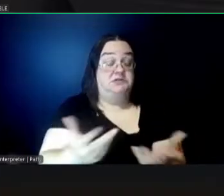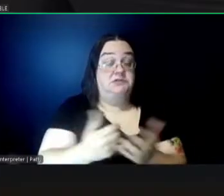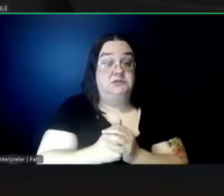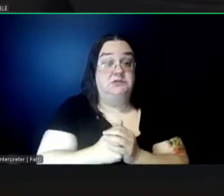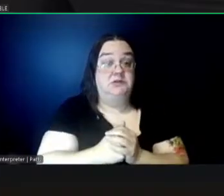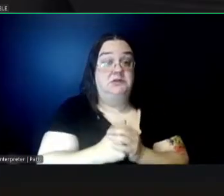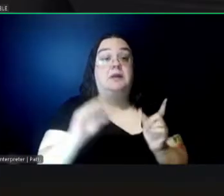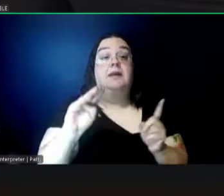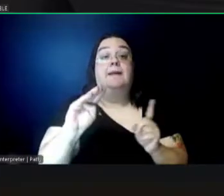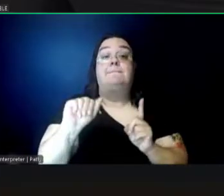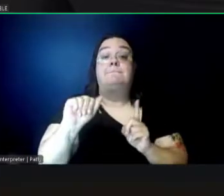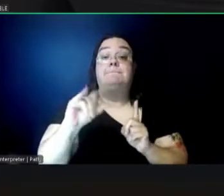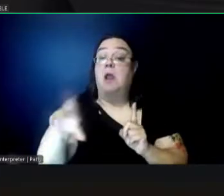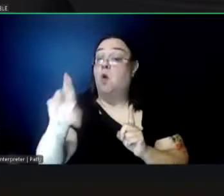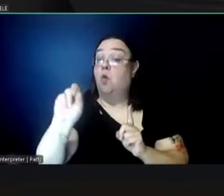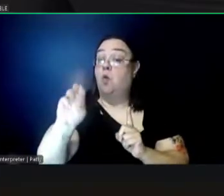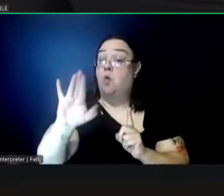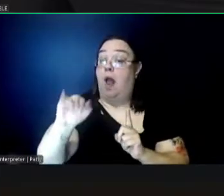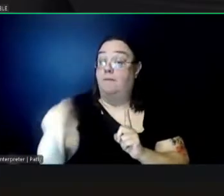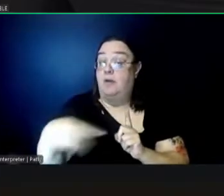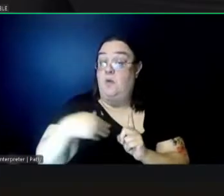Robin, anything to add at this point?